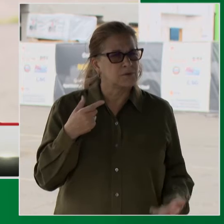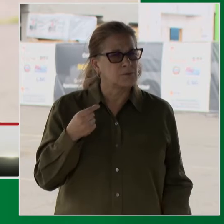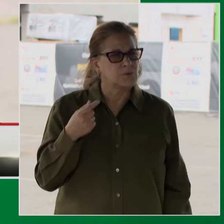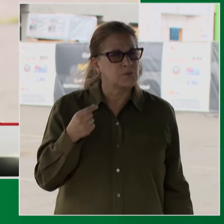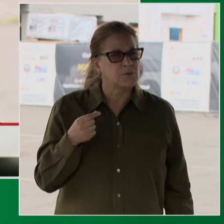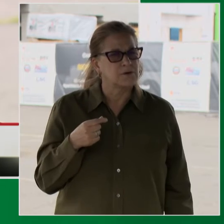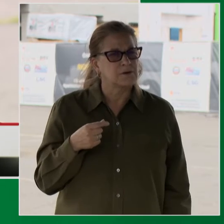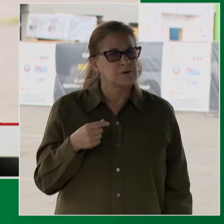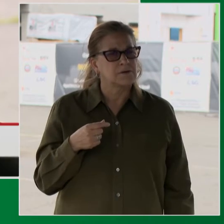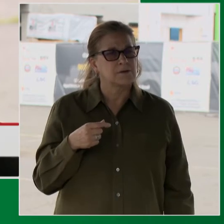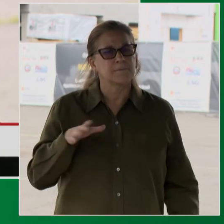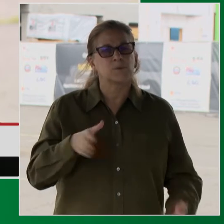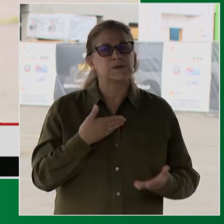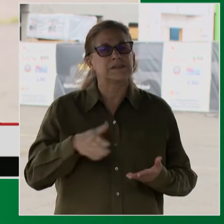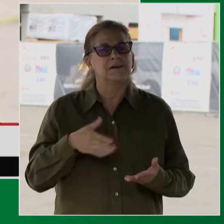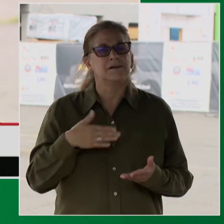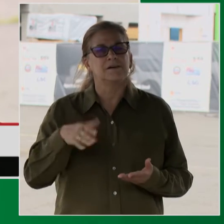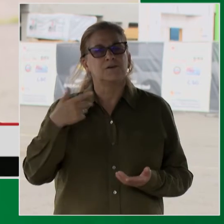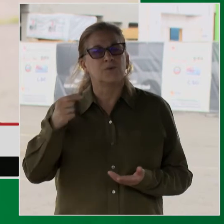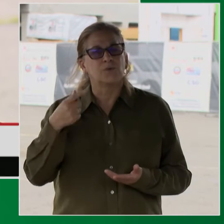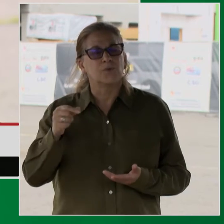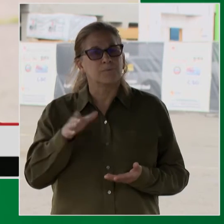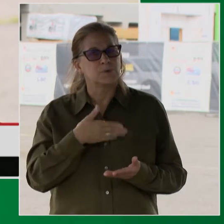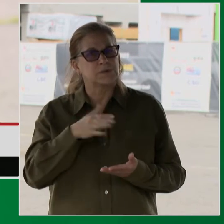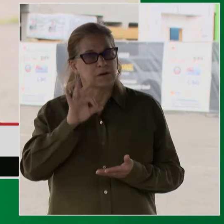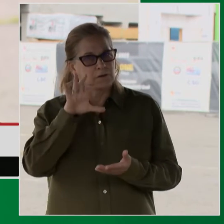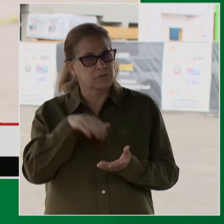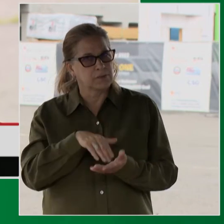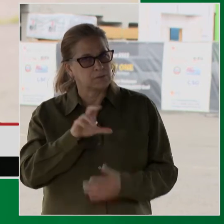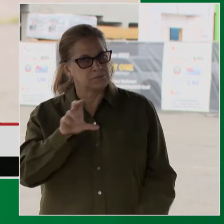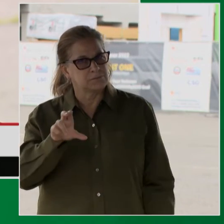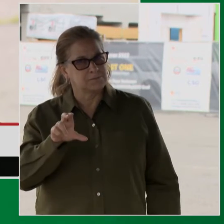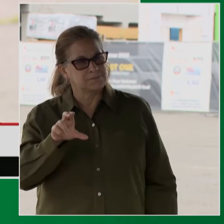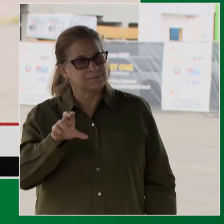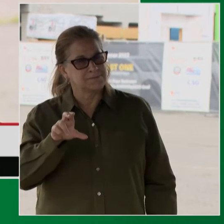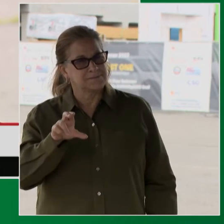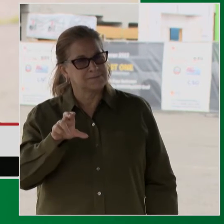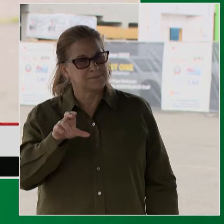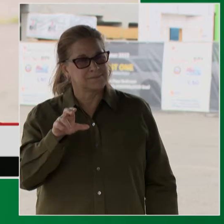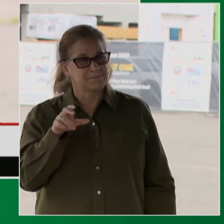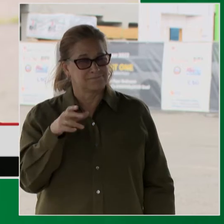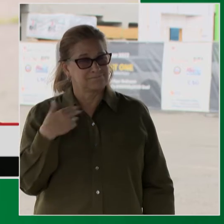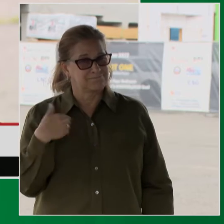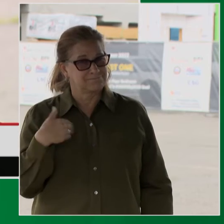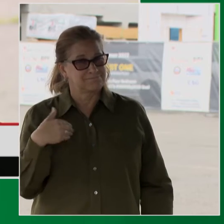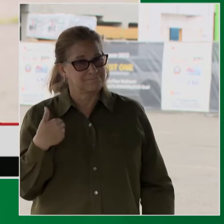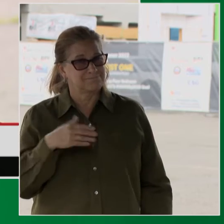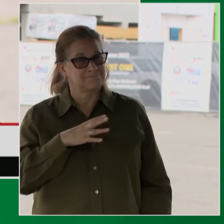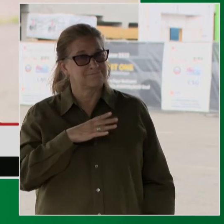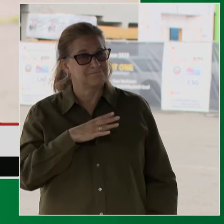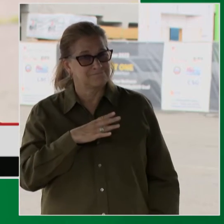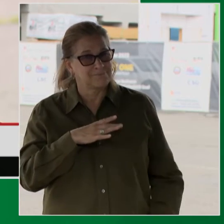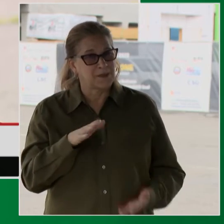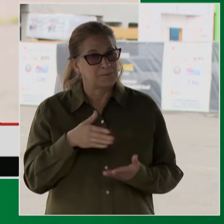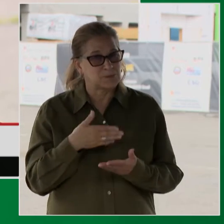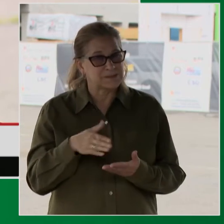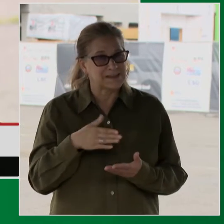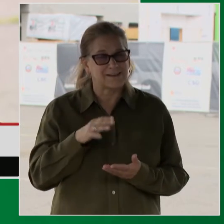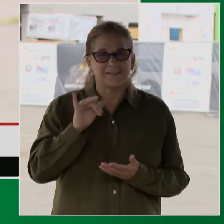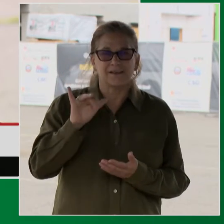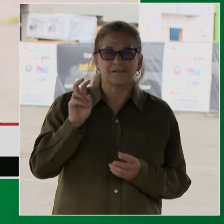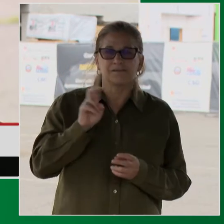Our agency, OCTFME, Director Angie Gates, they've been pushing this, and so we're really excited that this is in the